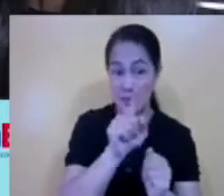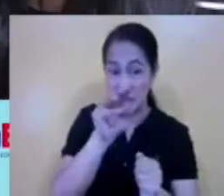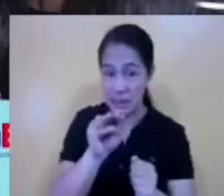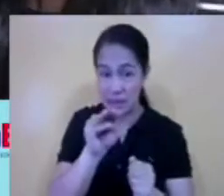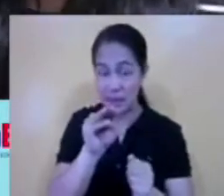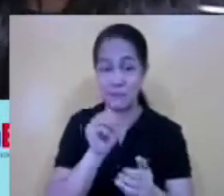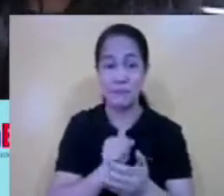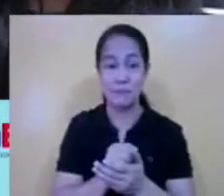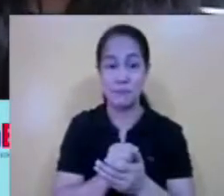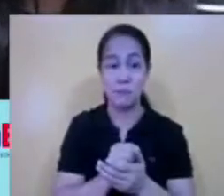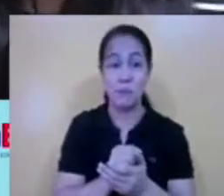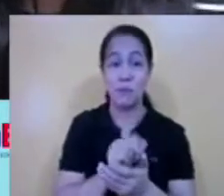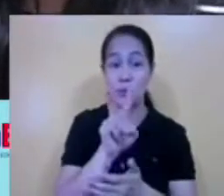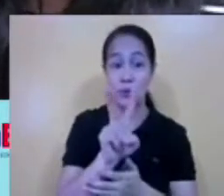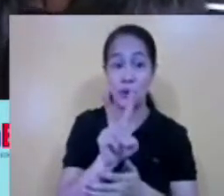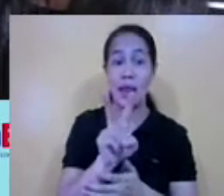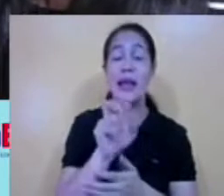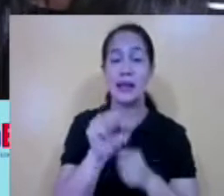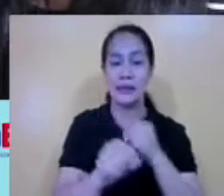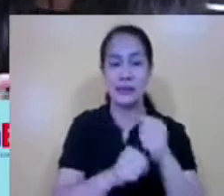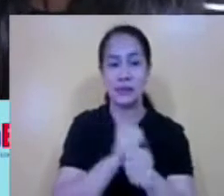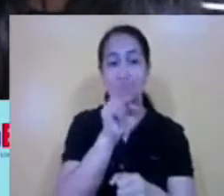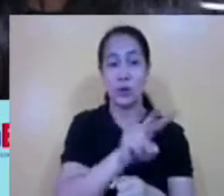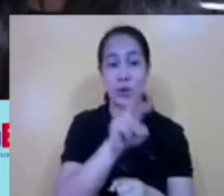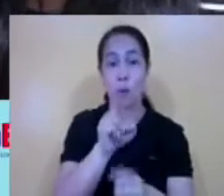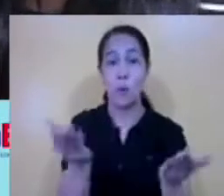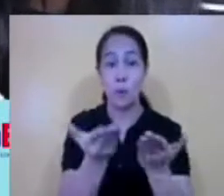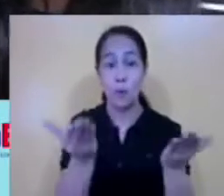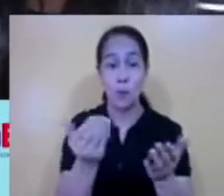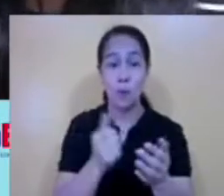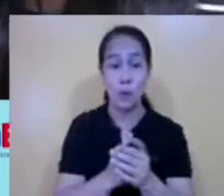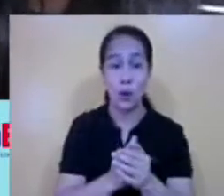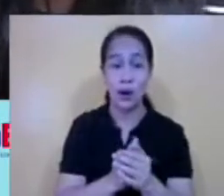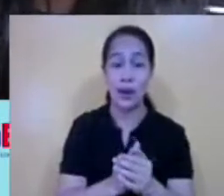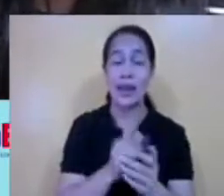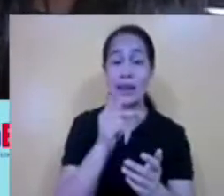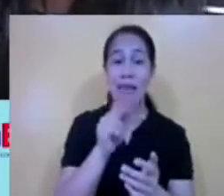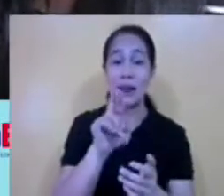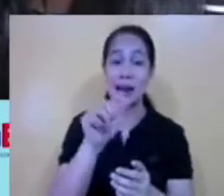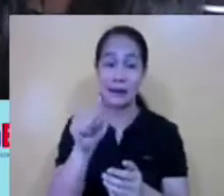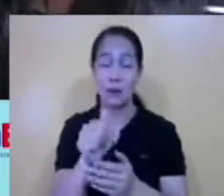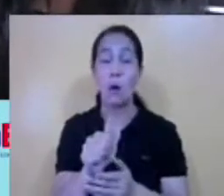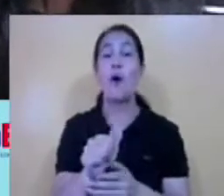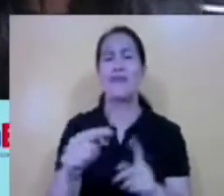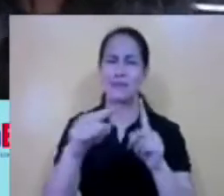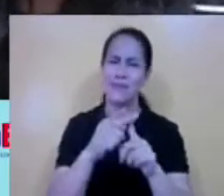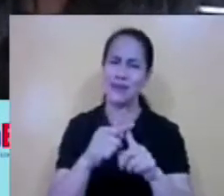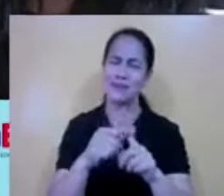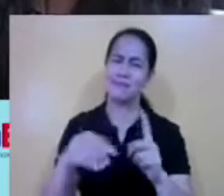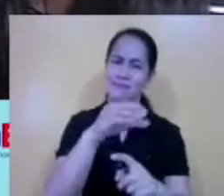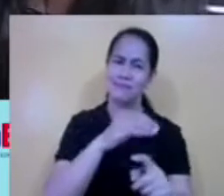DM2 Series 2015 wherein the KRA or the plus factor shouldn't be higher than our